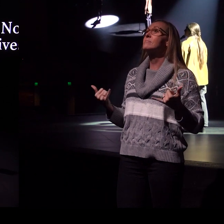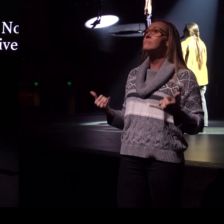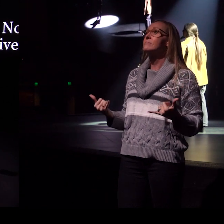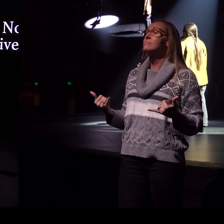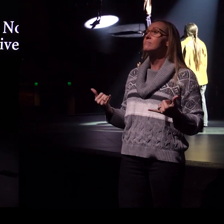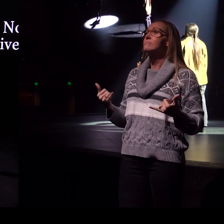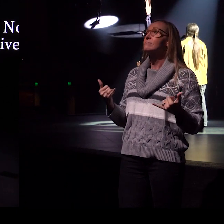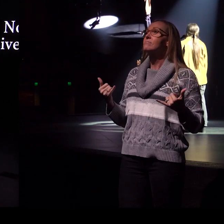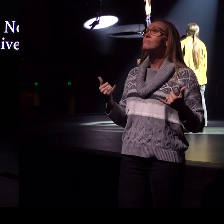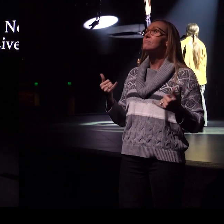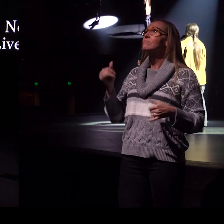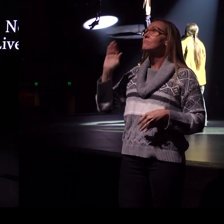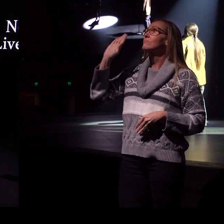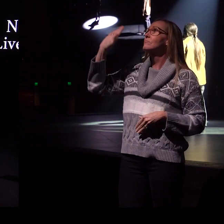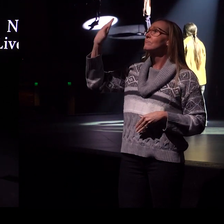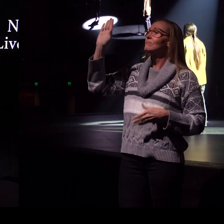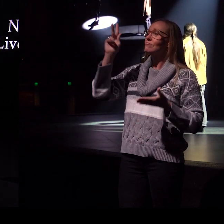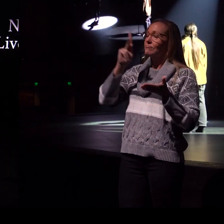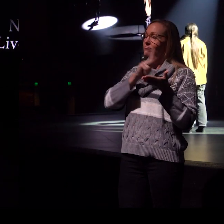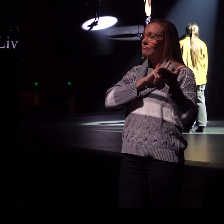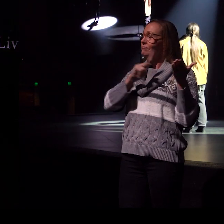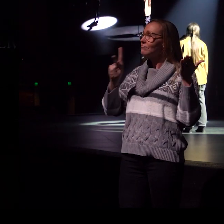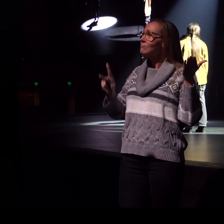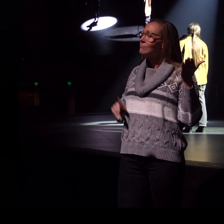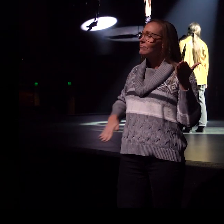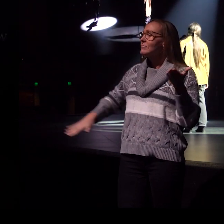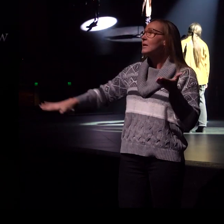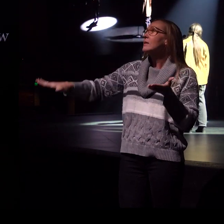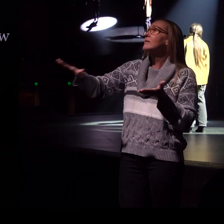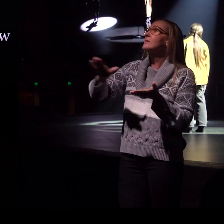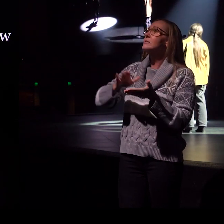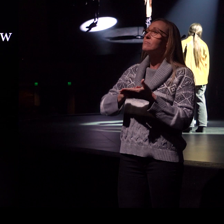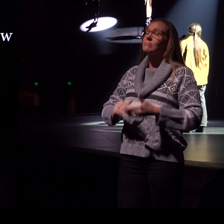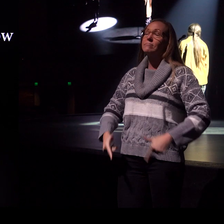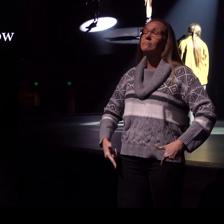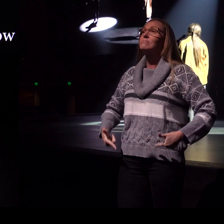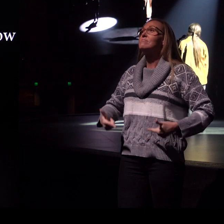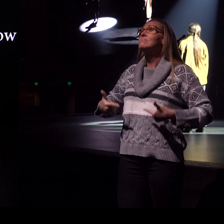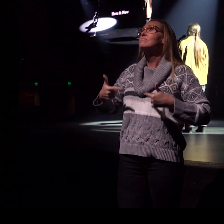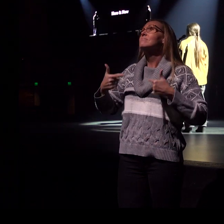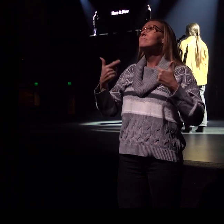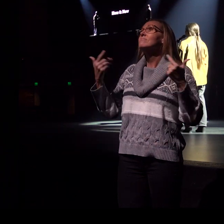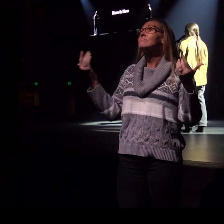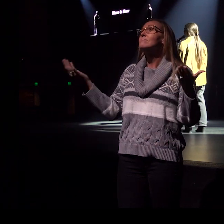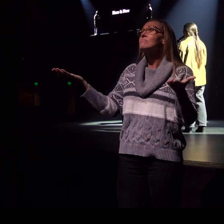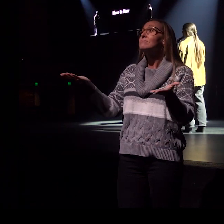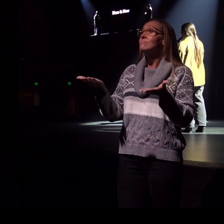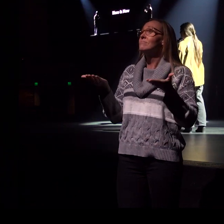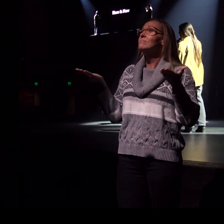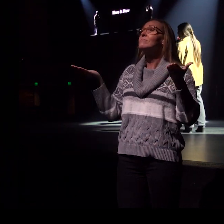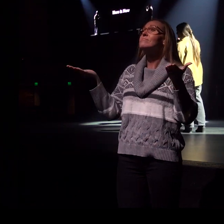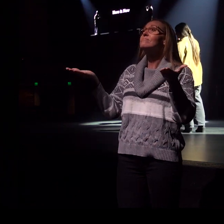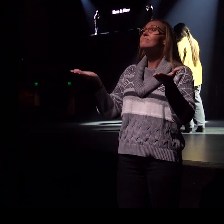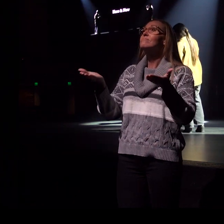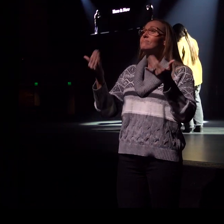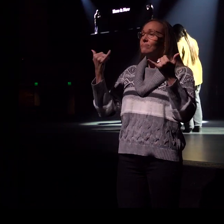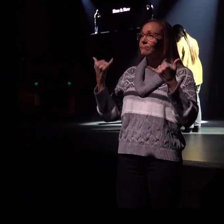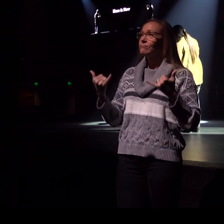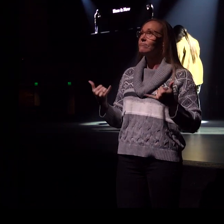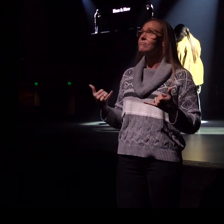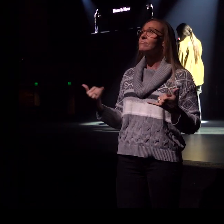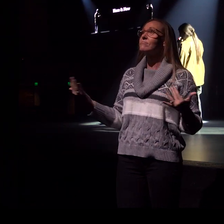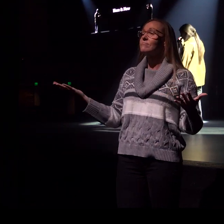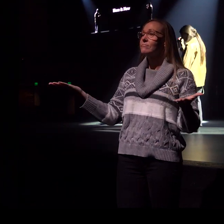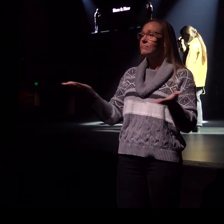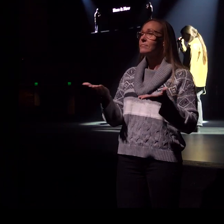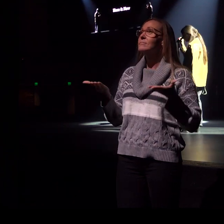your kingdom lives here and now.